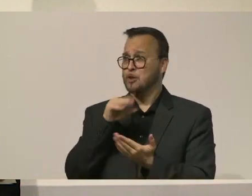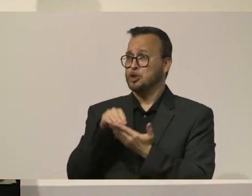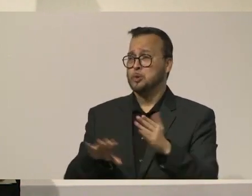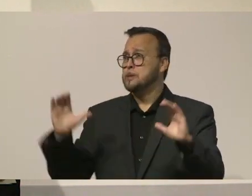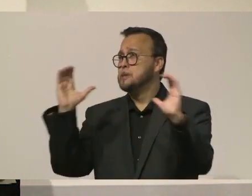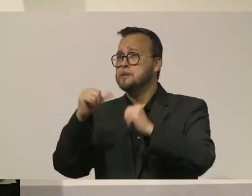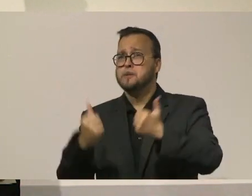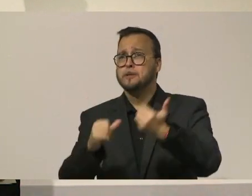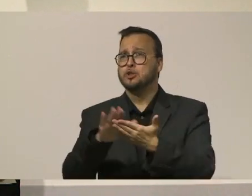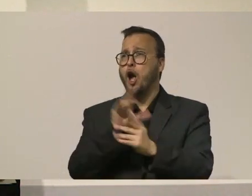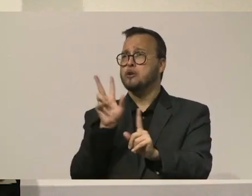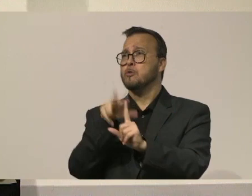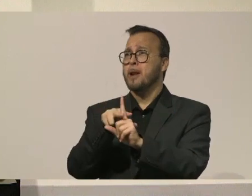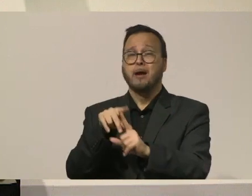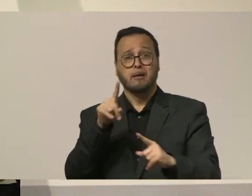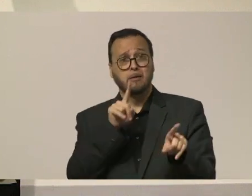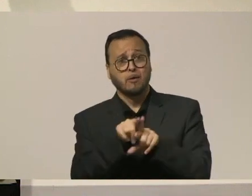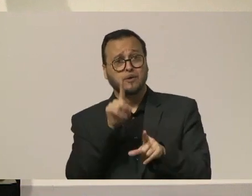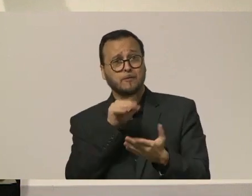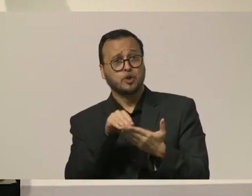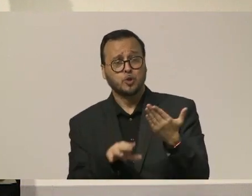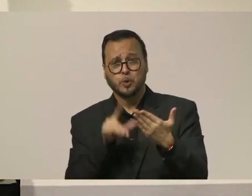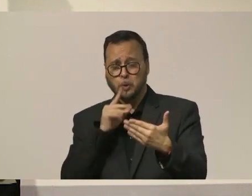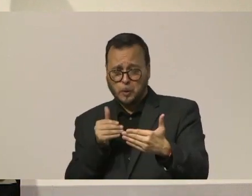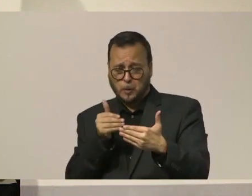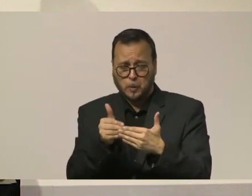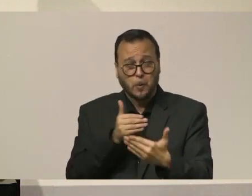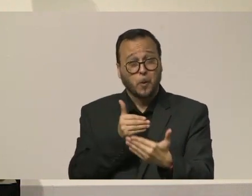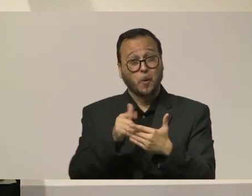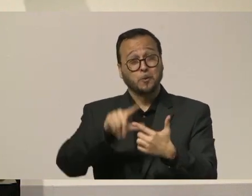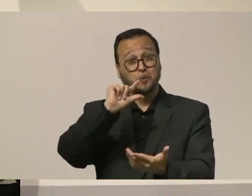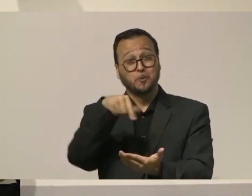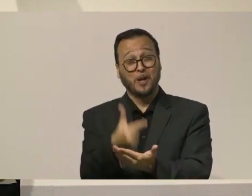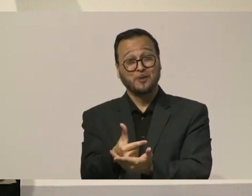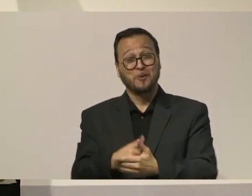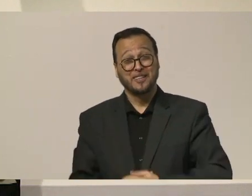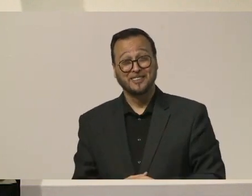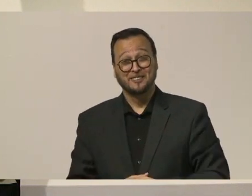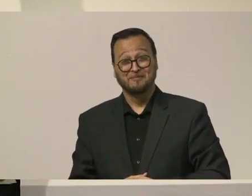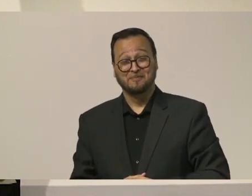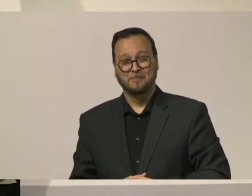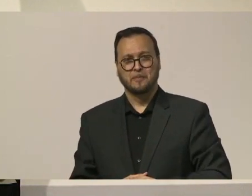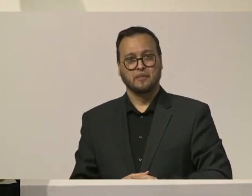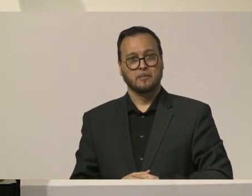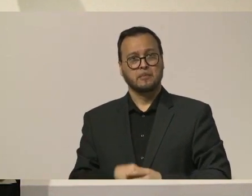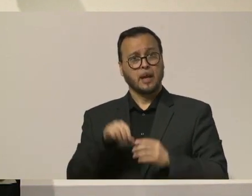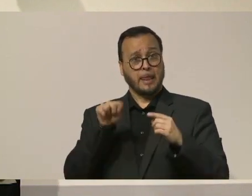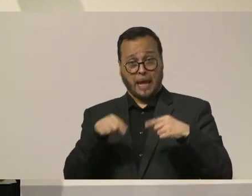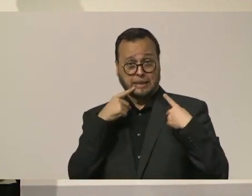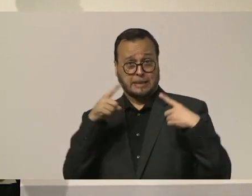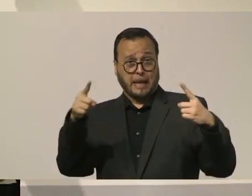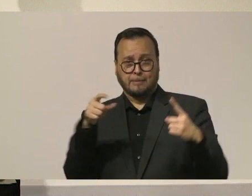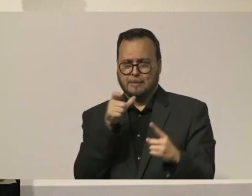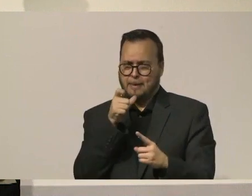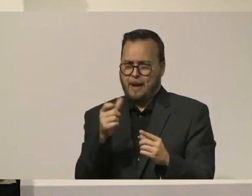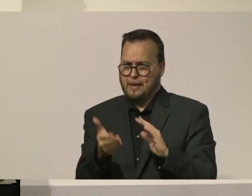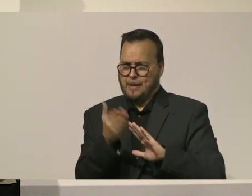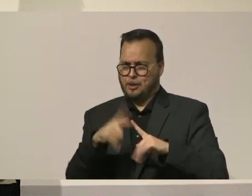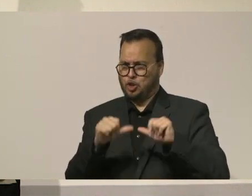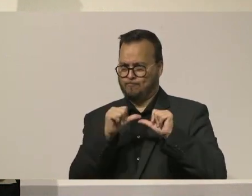college and for students who are just a few courses away from their graduation. This success will not be easy to